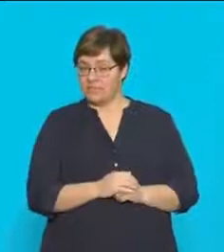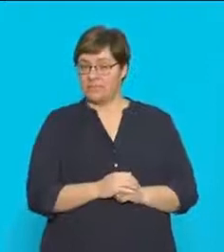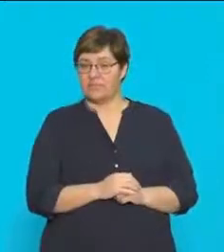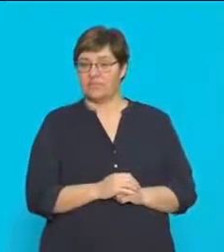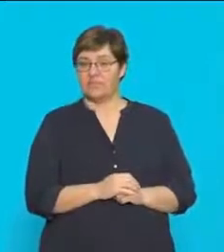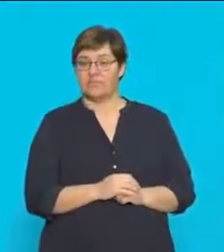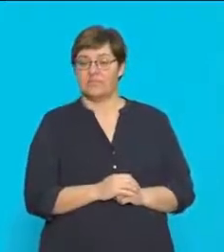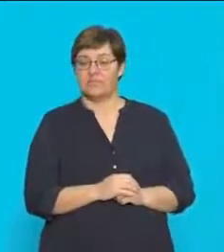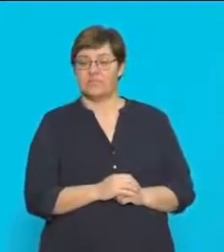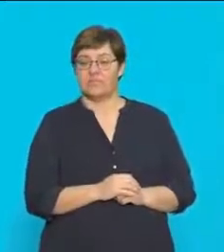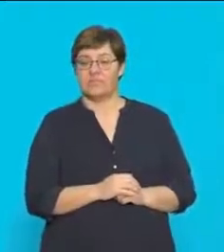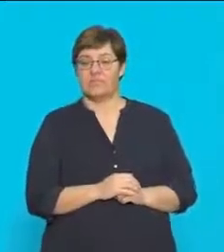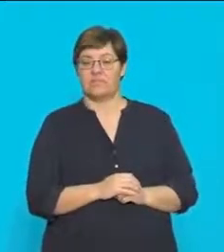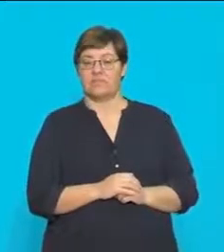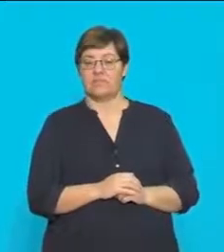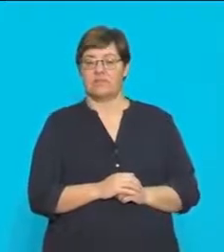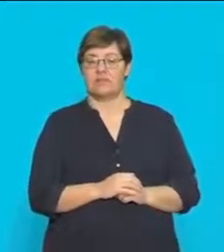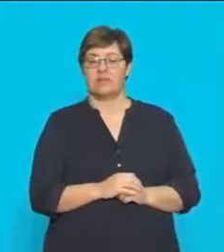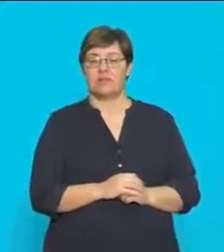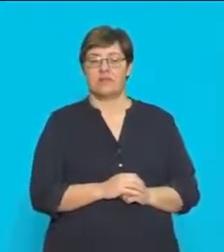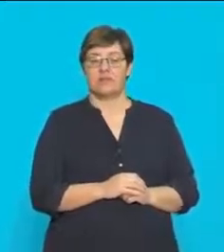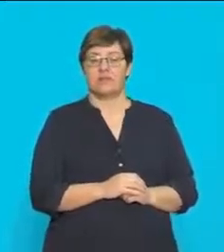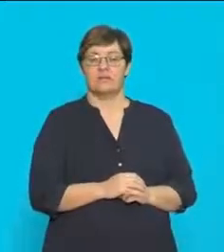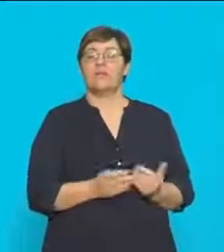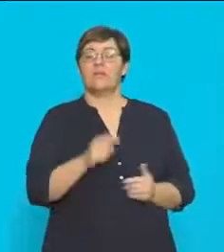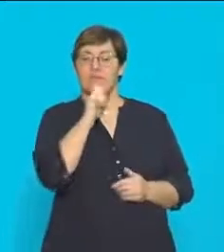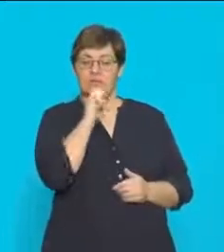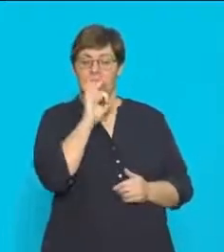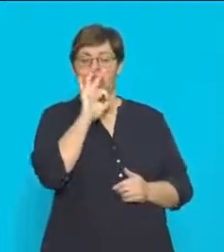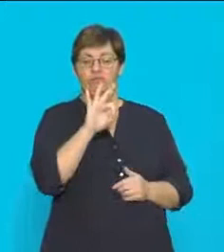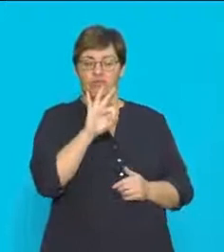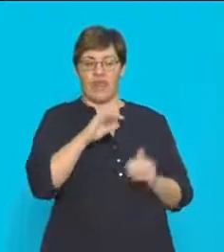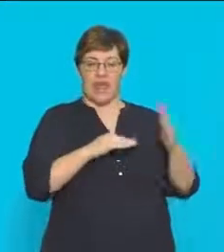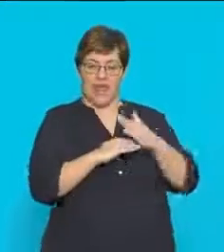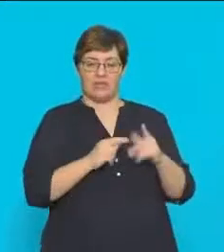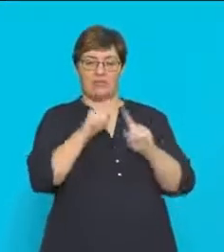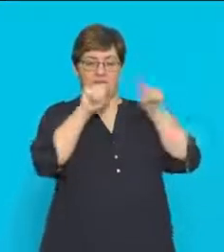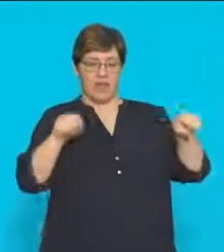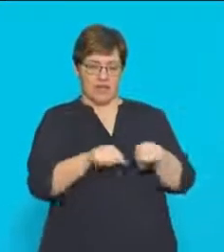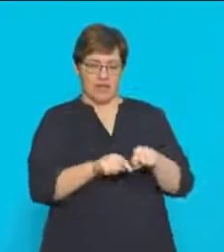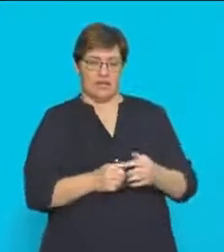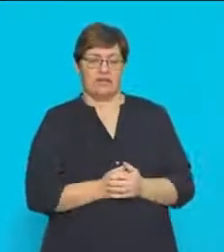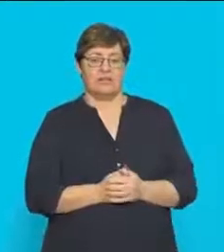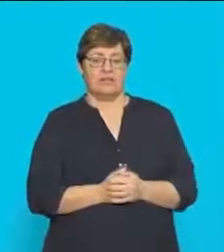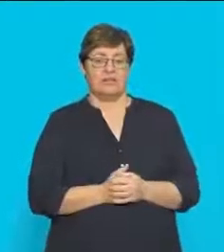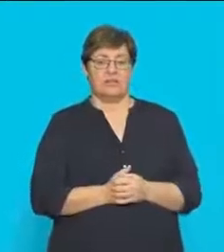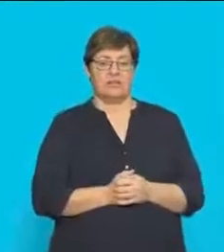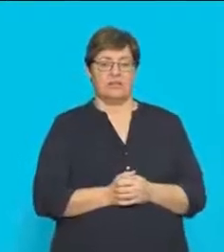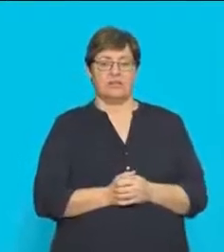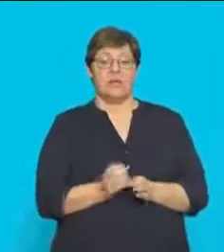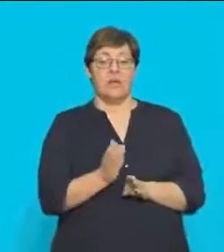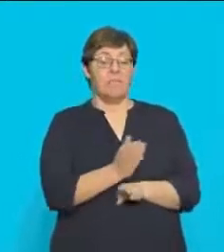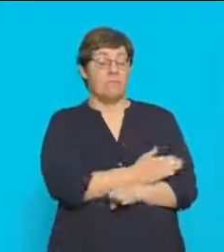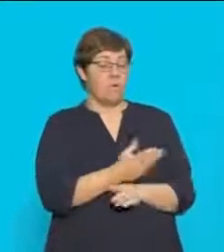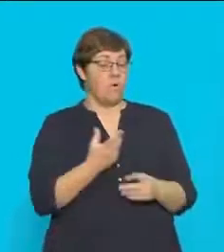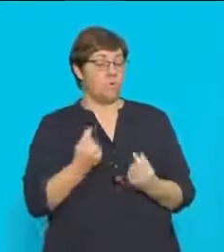angle A? We're going to find angle A first. We'll use three angles of a triangle. Okay, but before we do